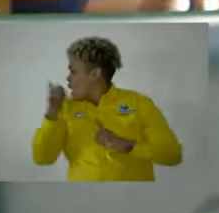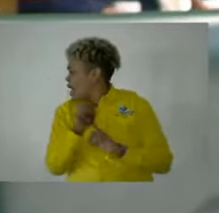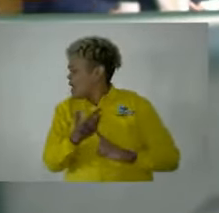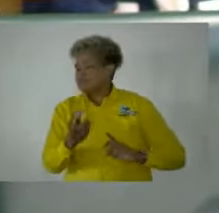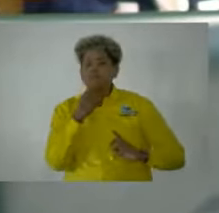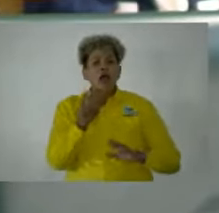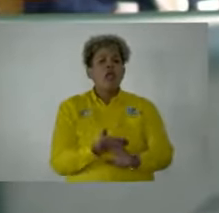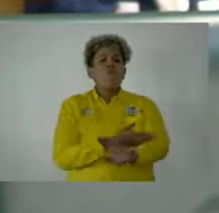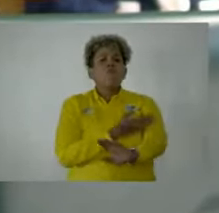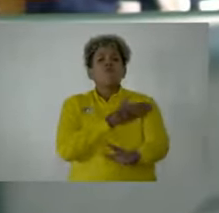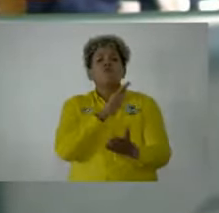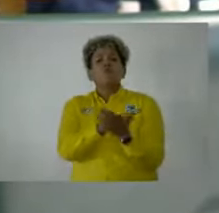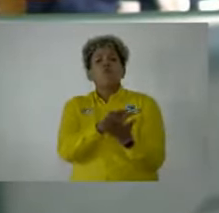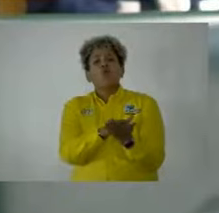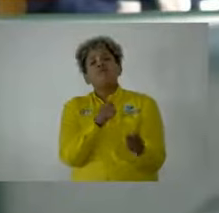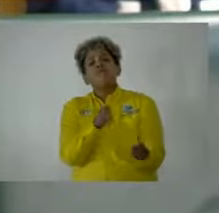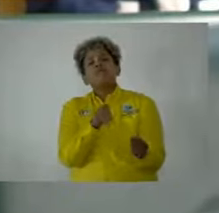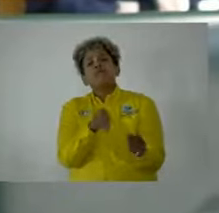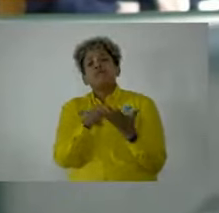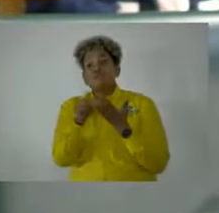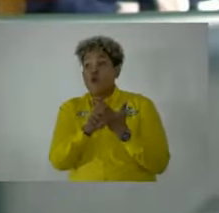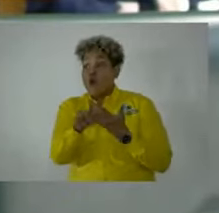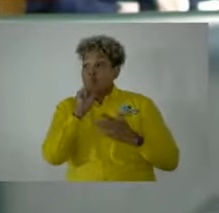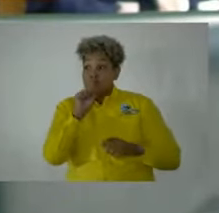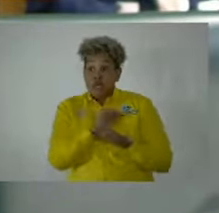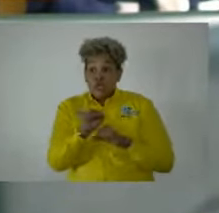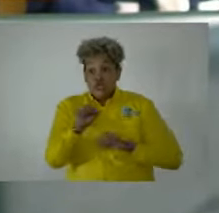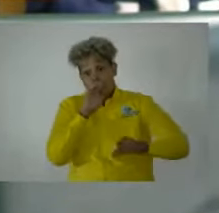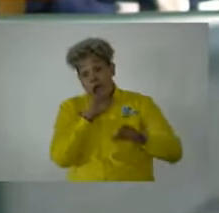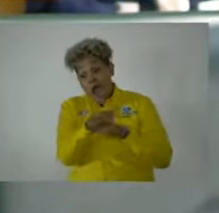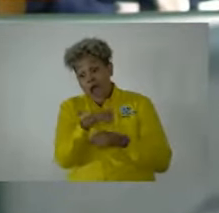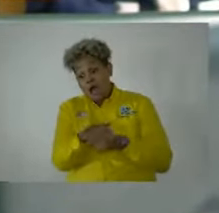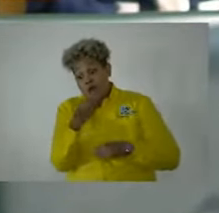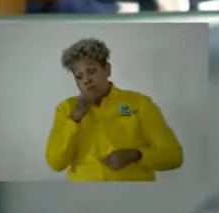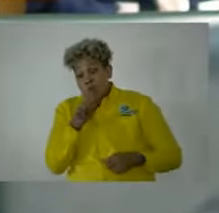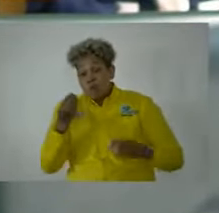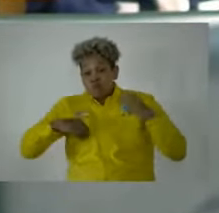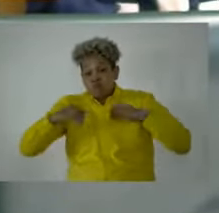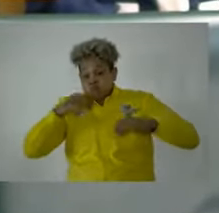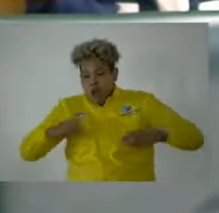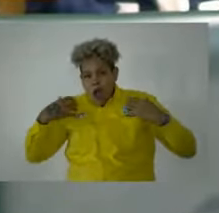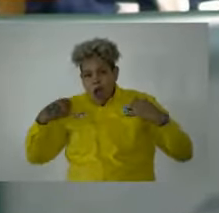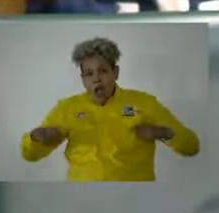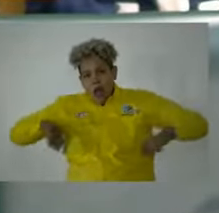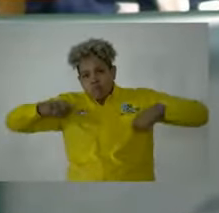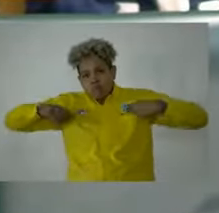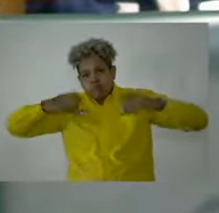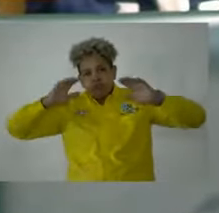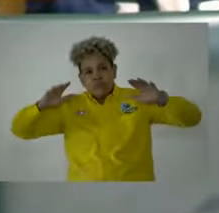and improve the school feeding program to ensure adequate and proper nutrition.